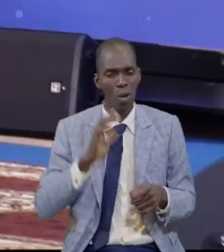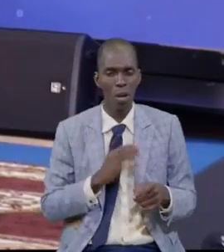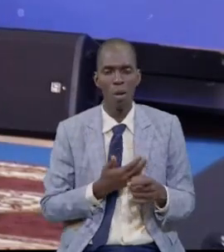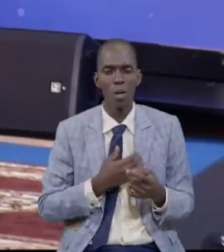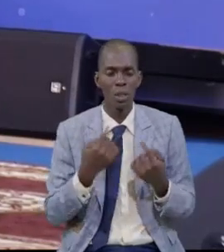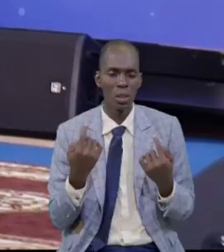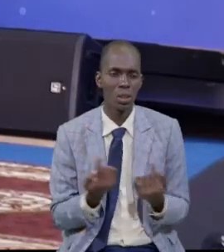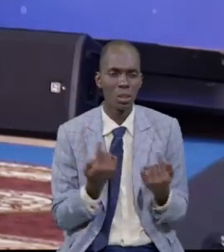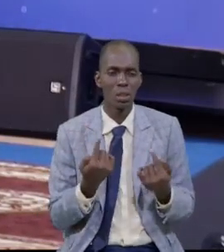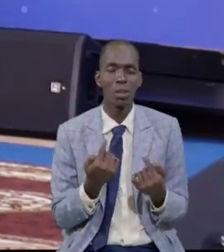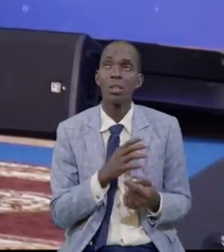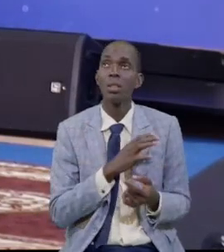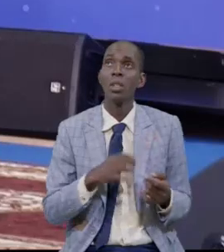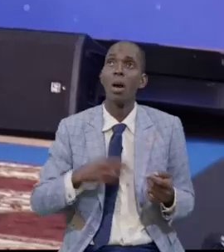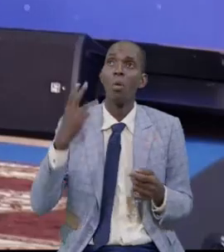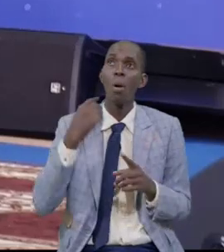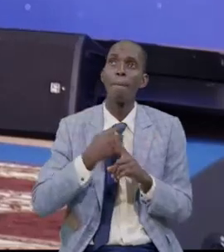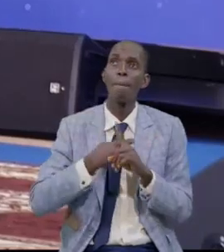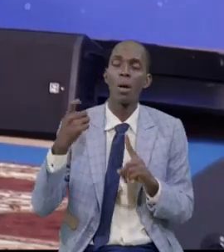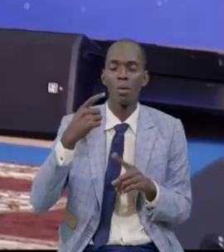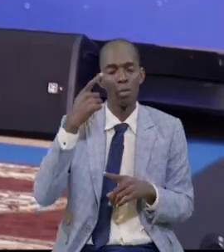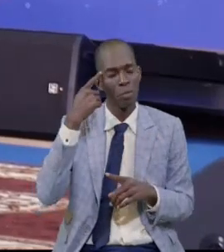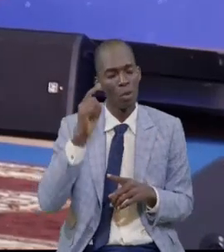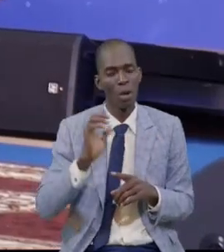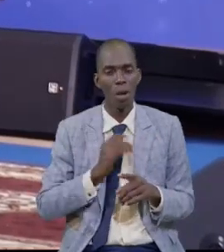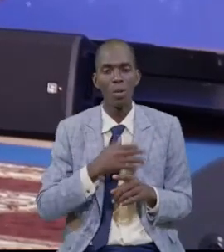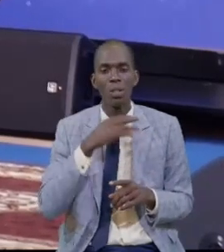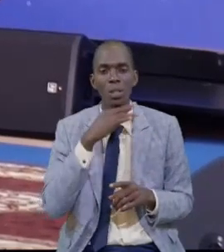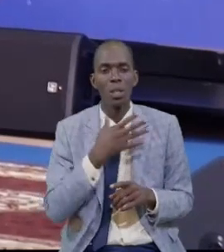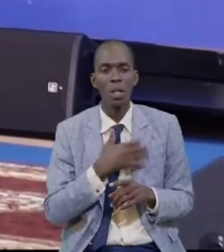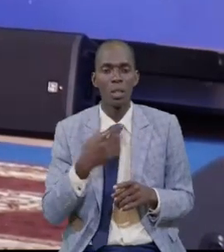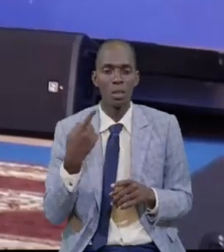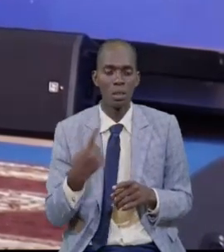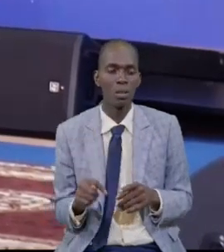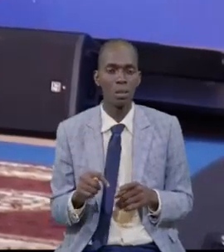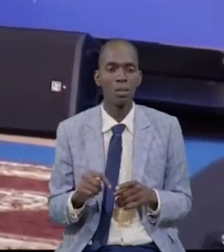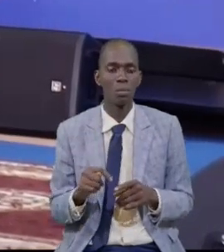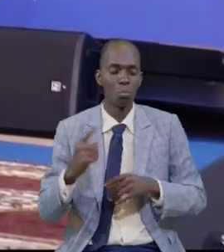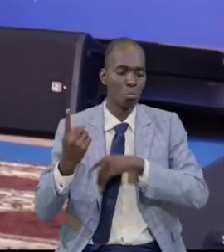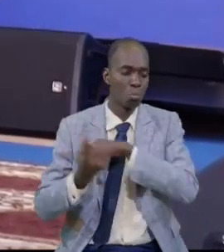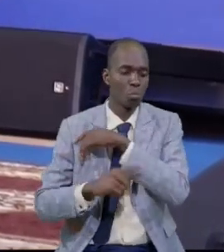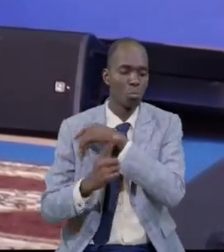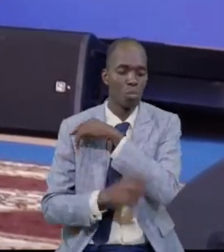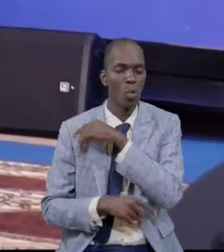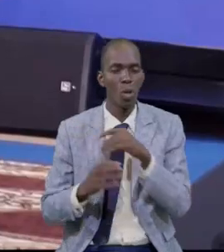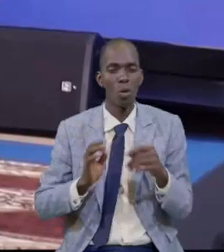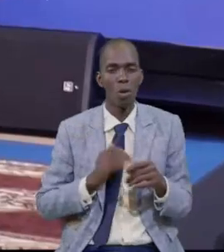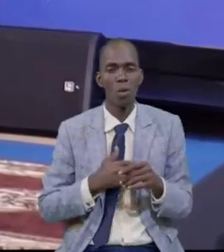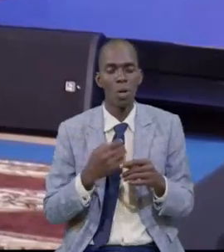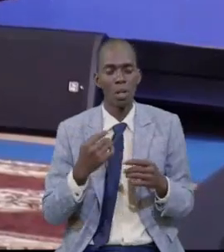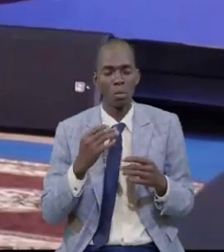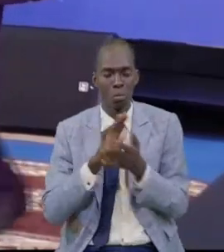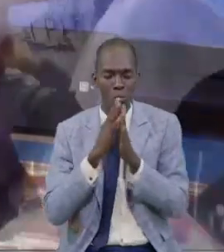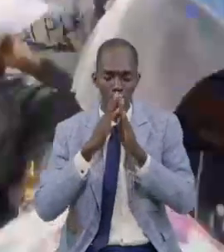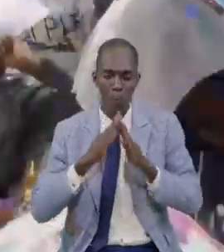bruised for our iniquities, and the chastisement of our peace was upon him. And with